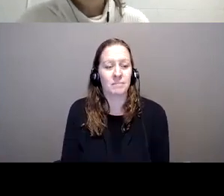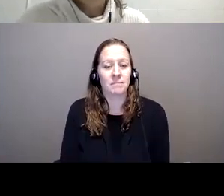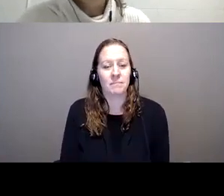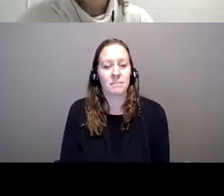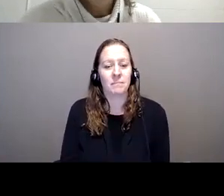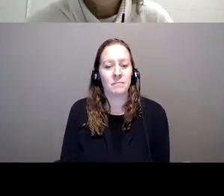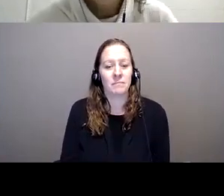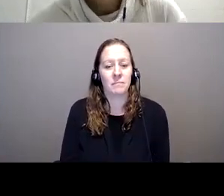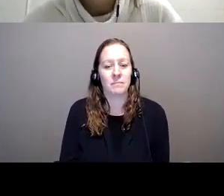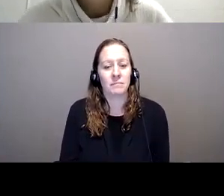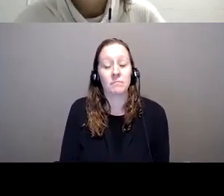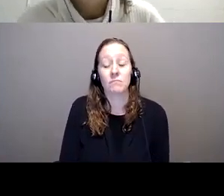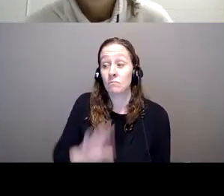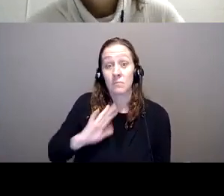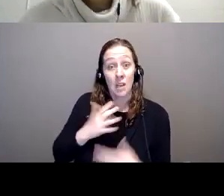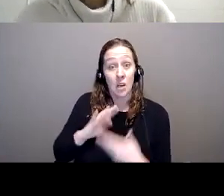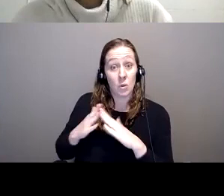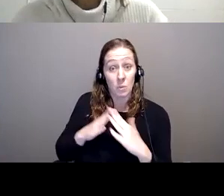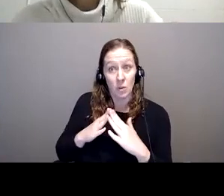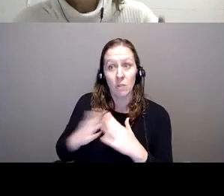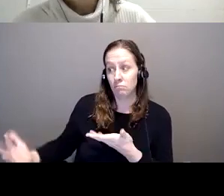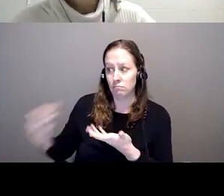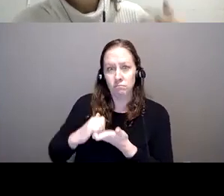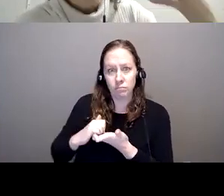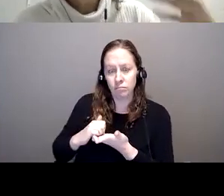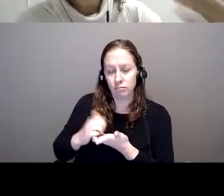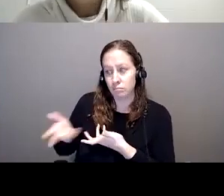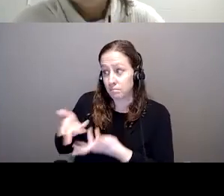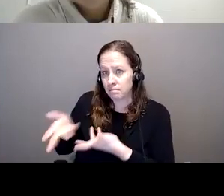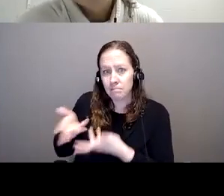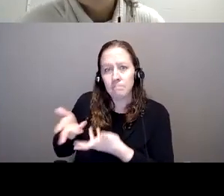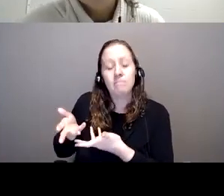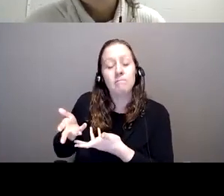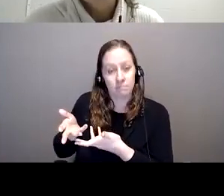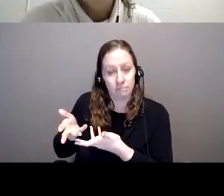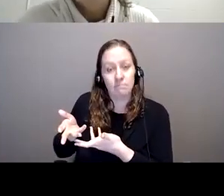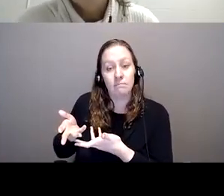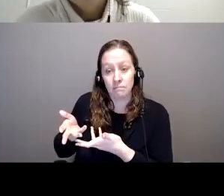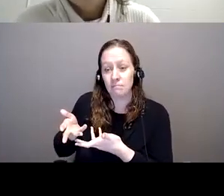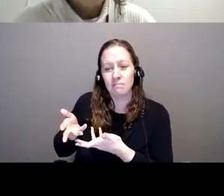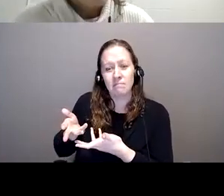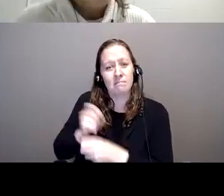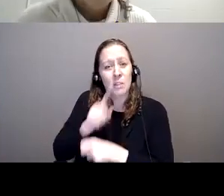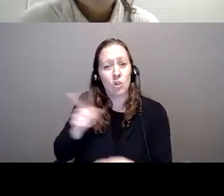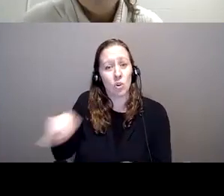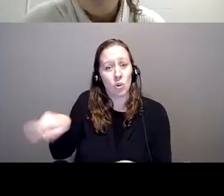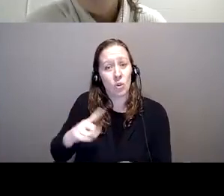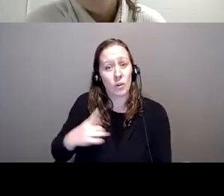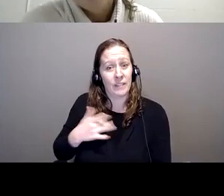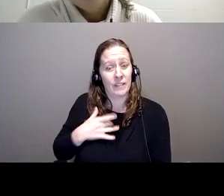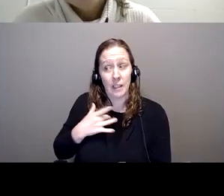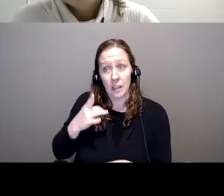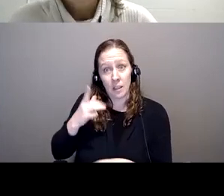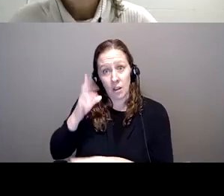our community to ensure that more people were experiencing connectedness, that people were feeling